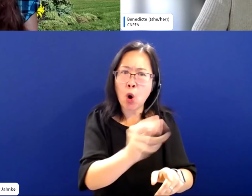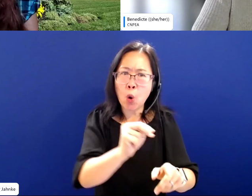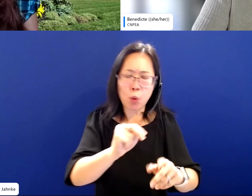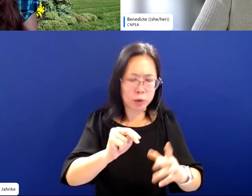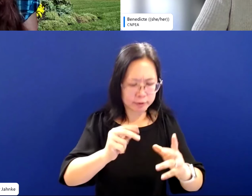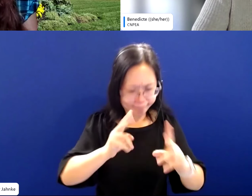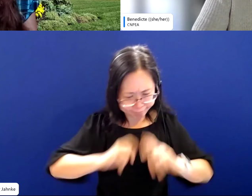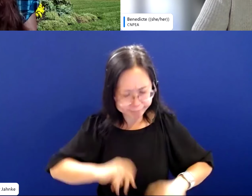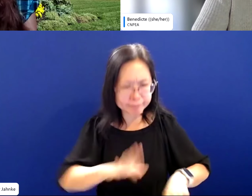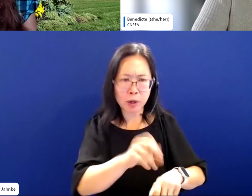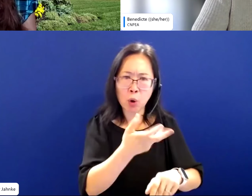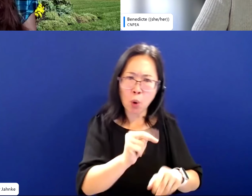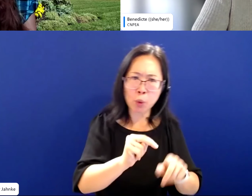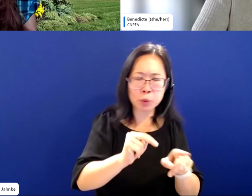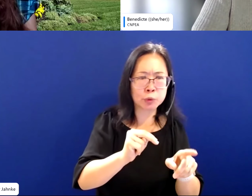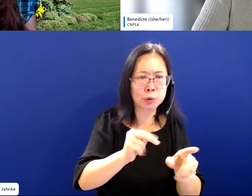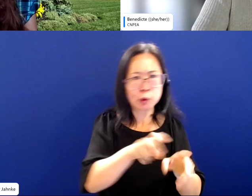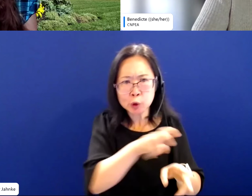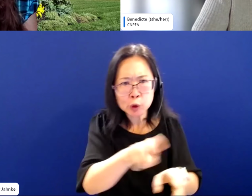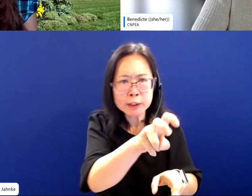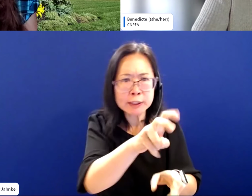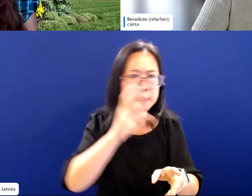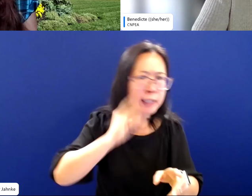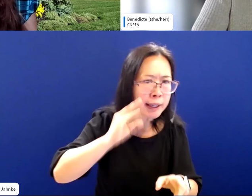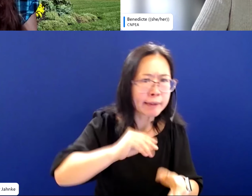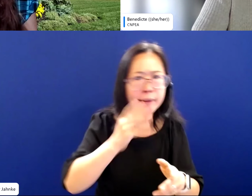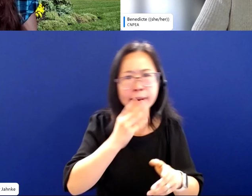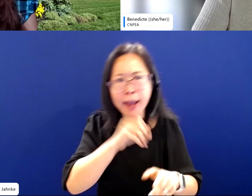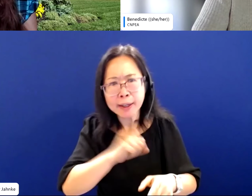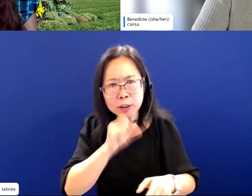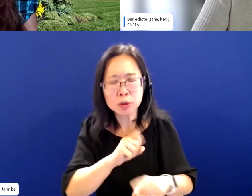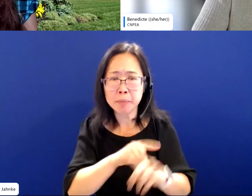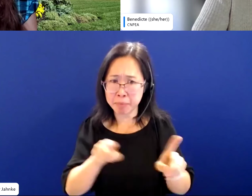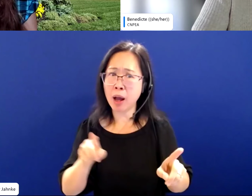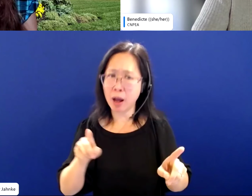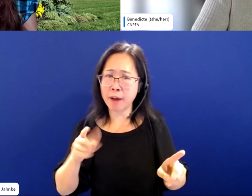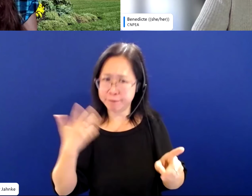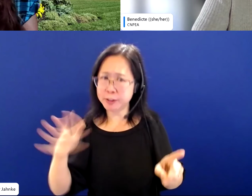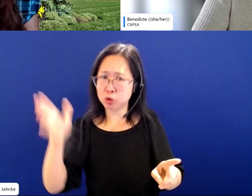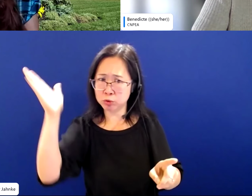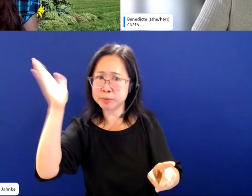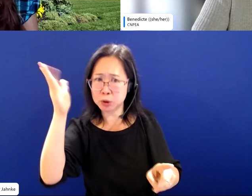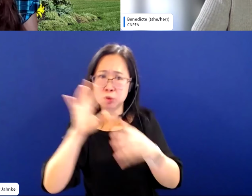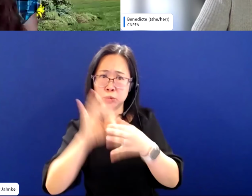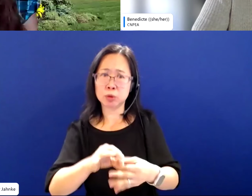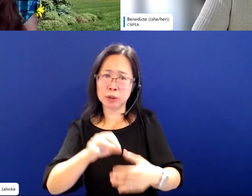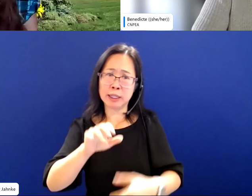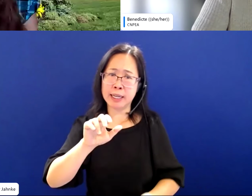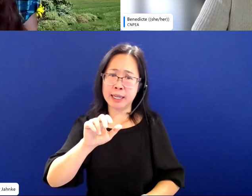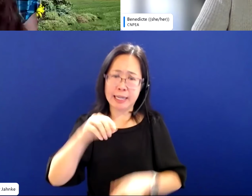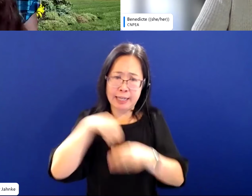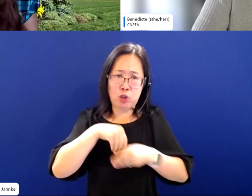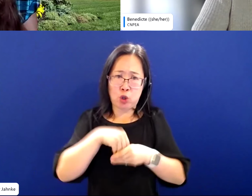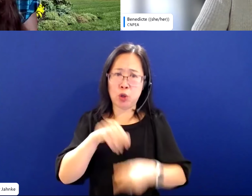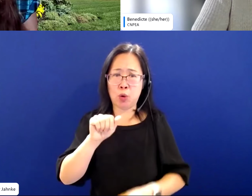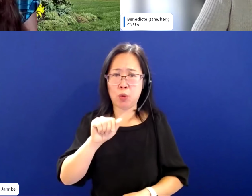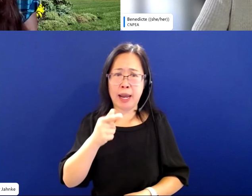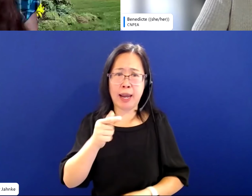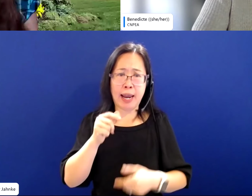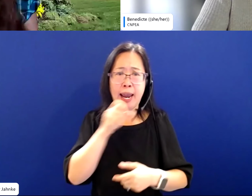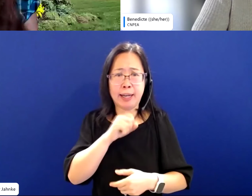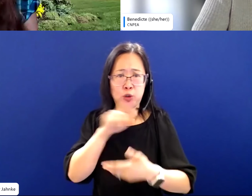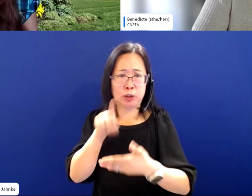individual journey, but really providing information about internalized ageism, because I think a lot of people are quite aware